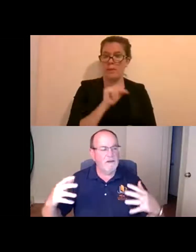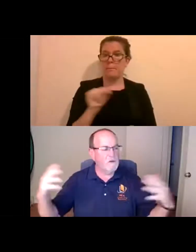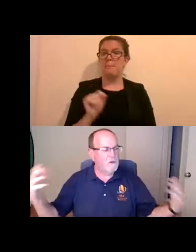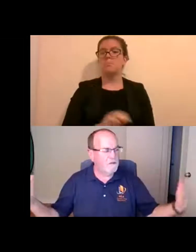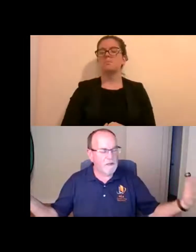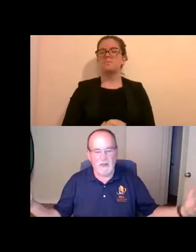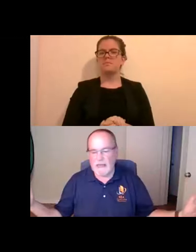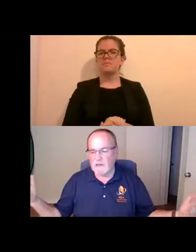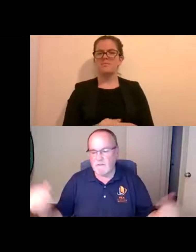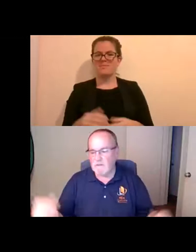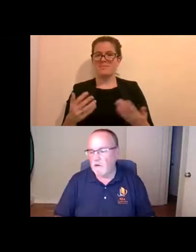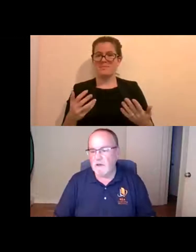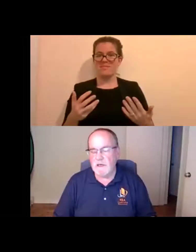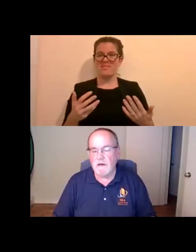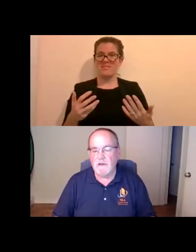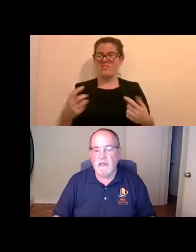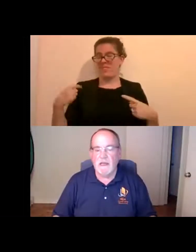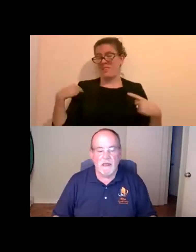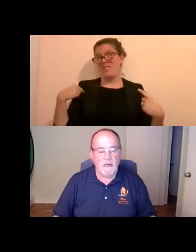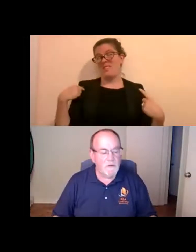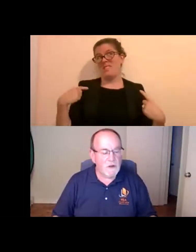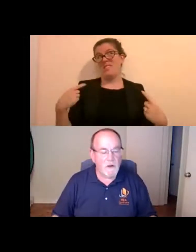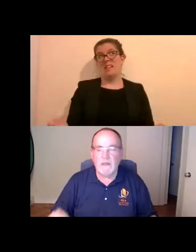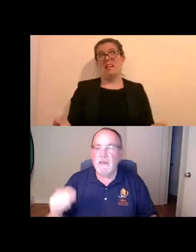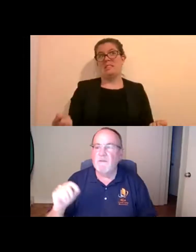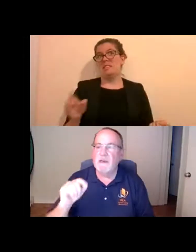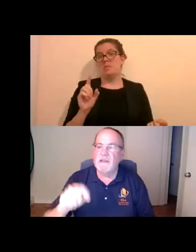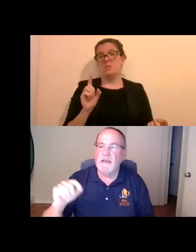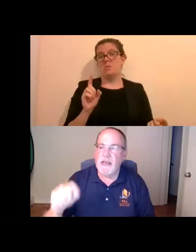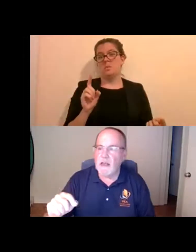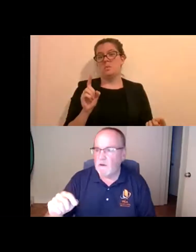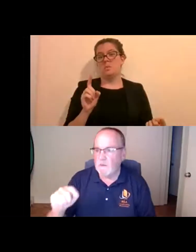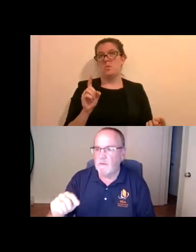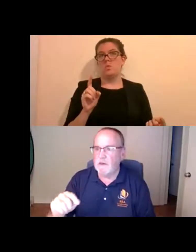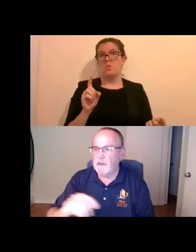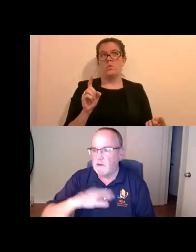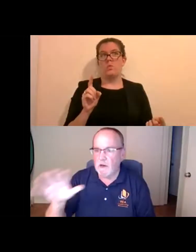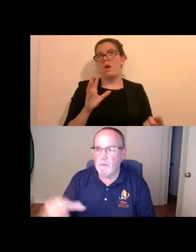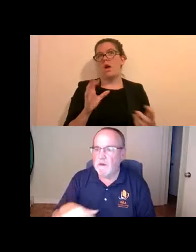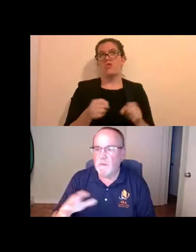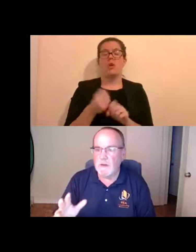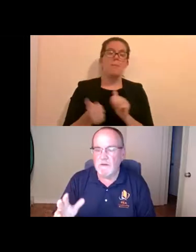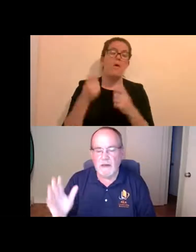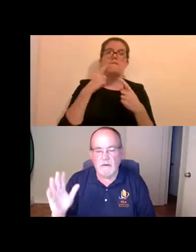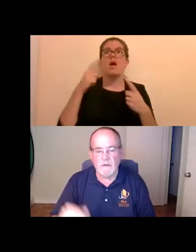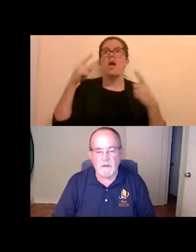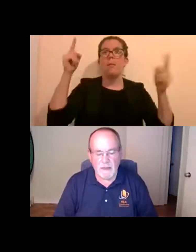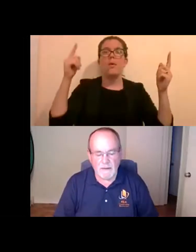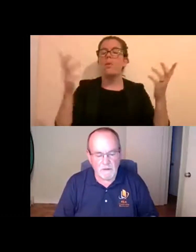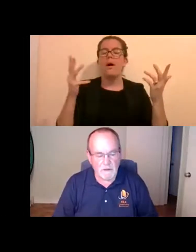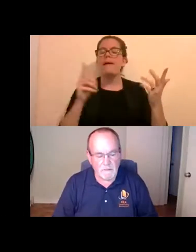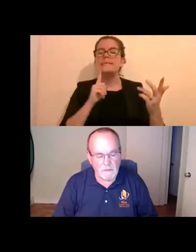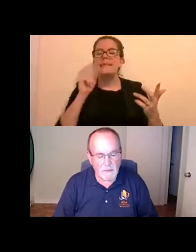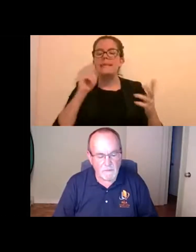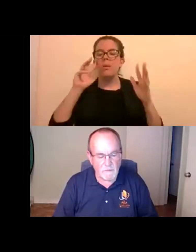deaf history of this last 100 years was called the Deaf President Now movement, and you should all be familiar with that if you